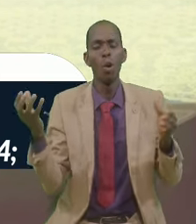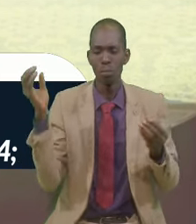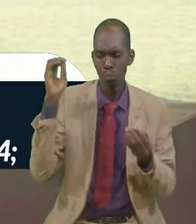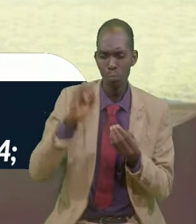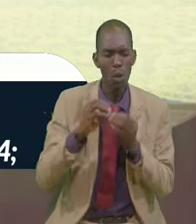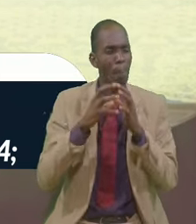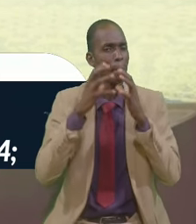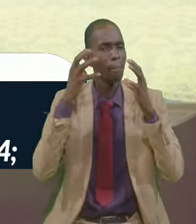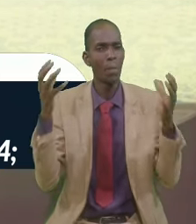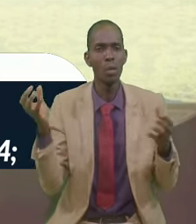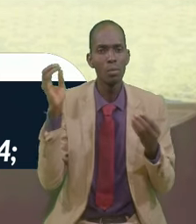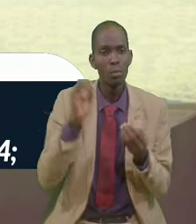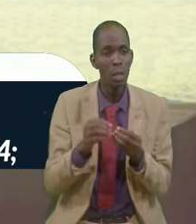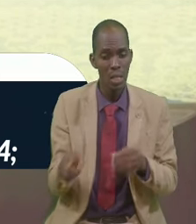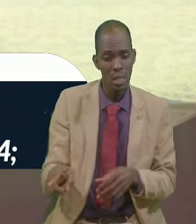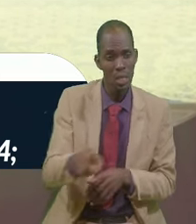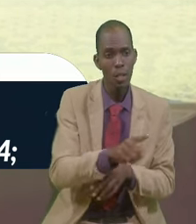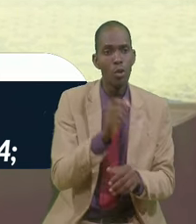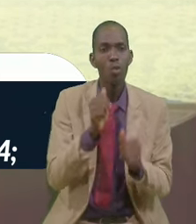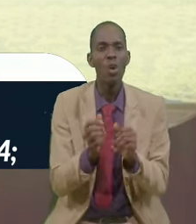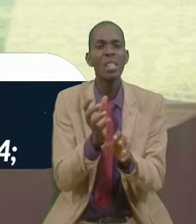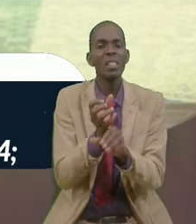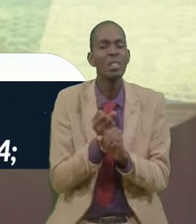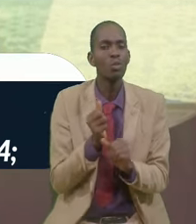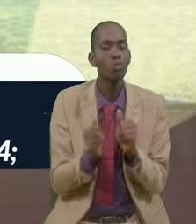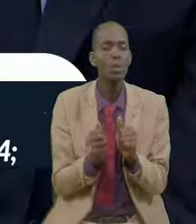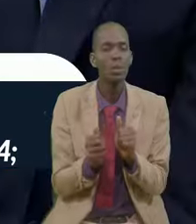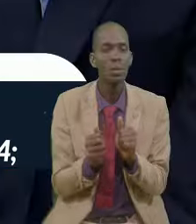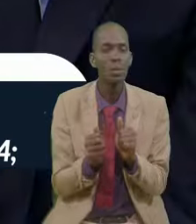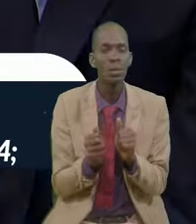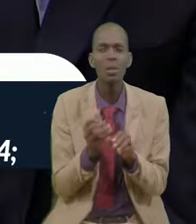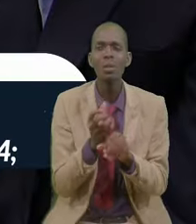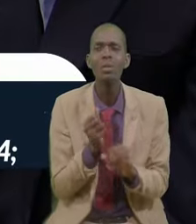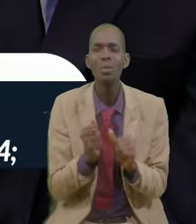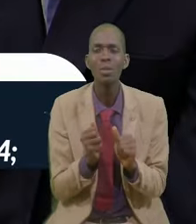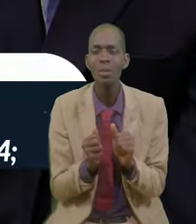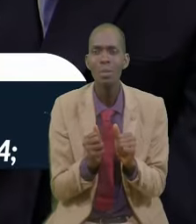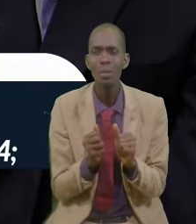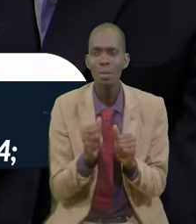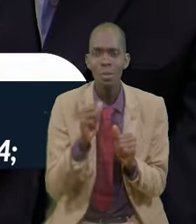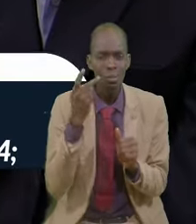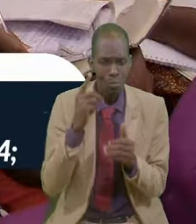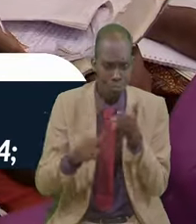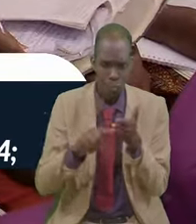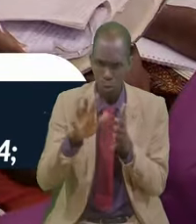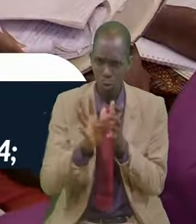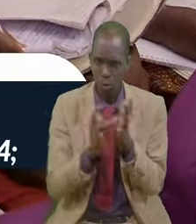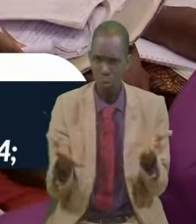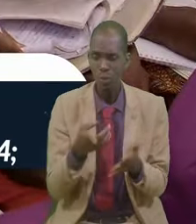much more, they which receive, what kind of grace? I said, what kind of